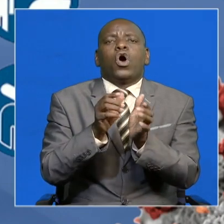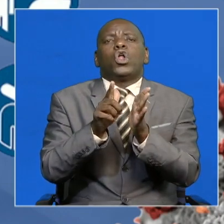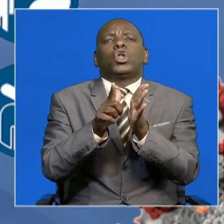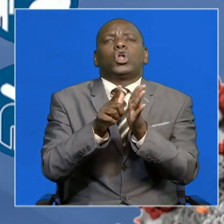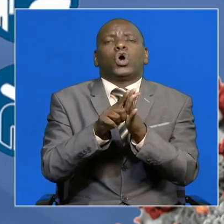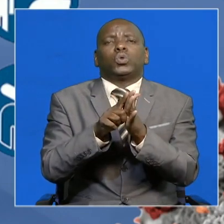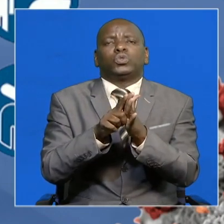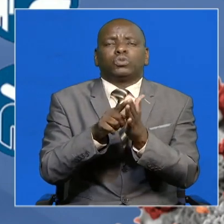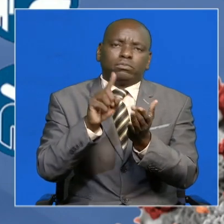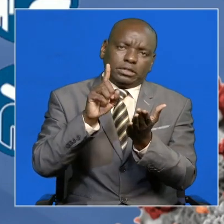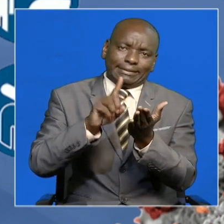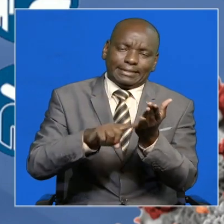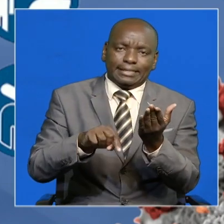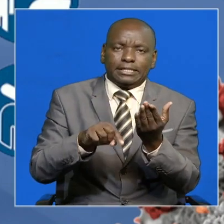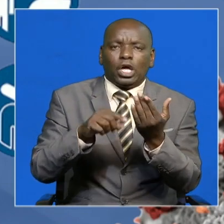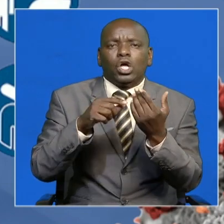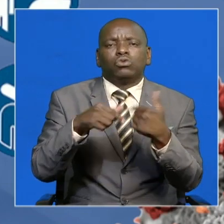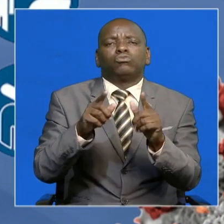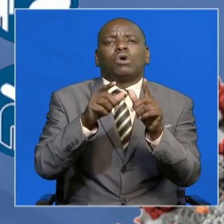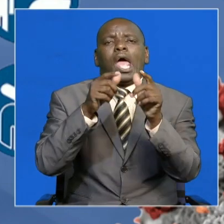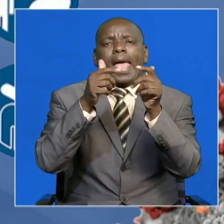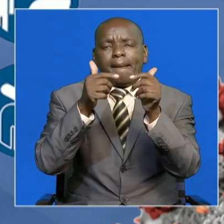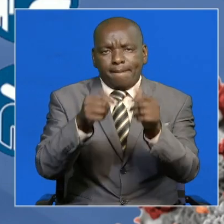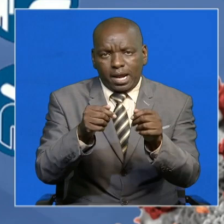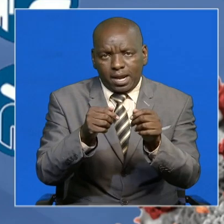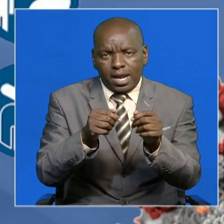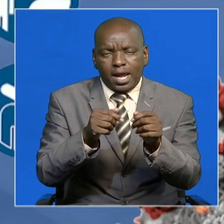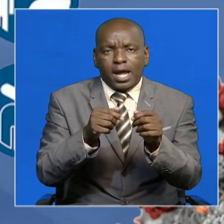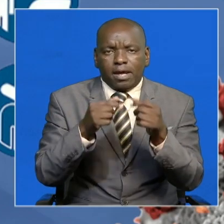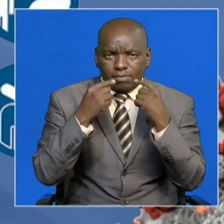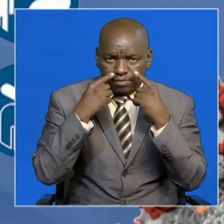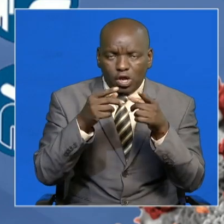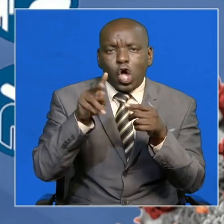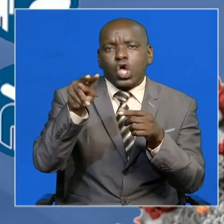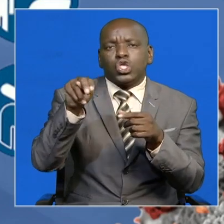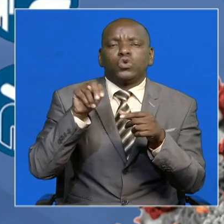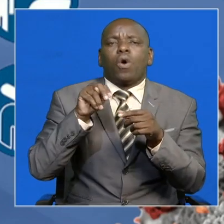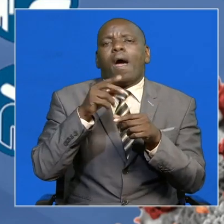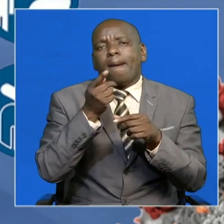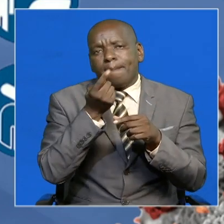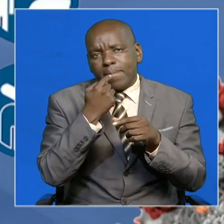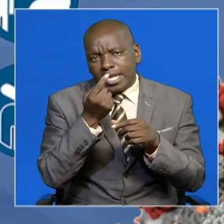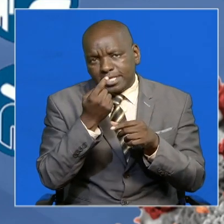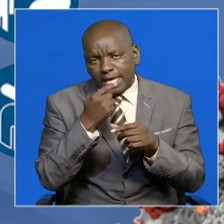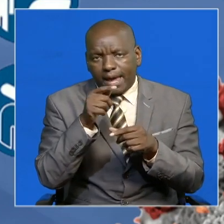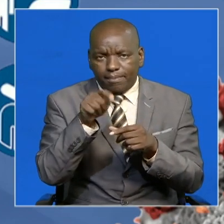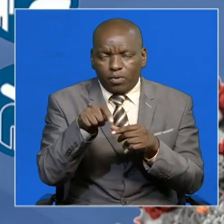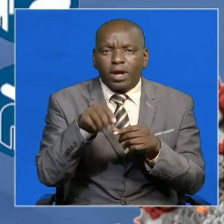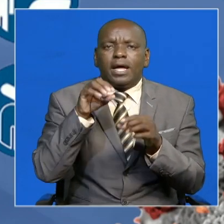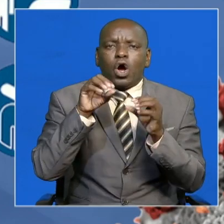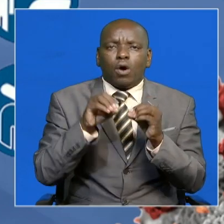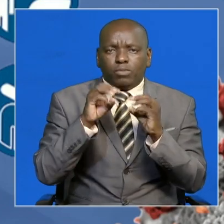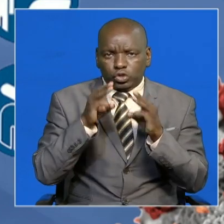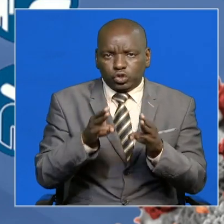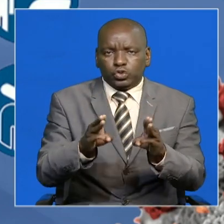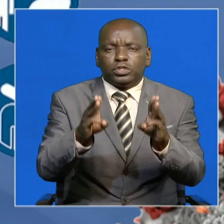processes of introducing, using, and monitoring new medicines. Let me take this opportunity